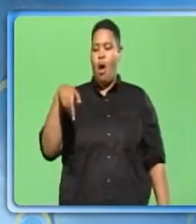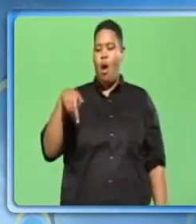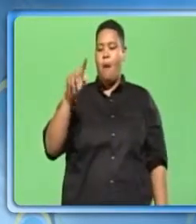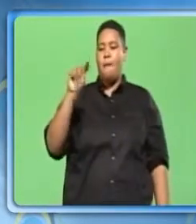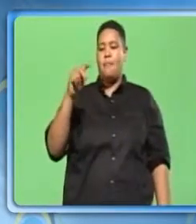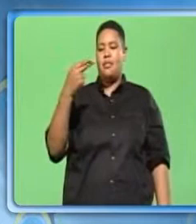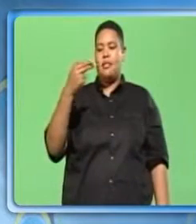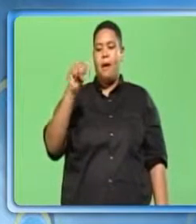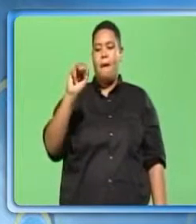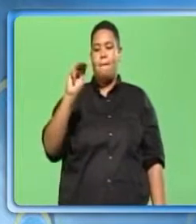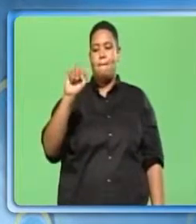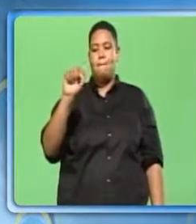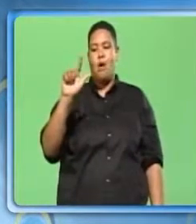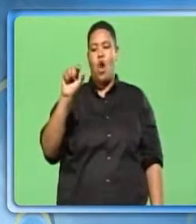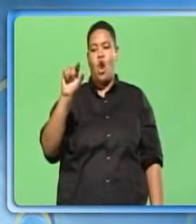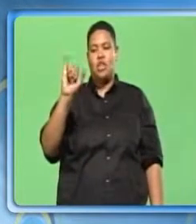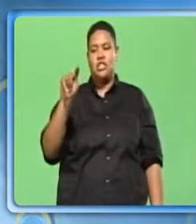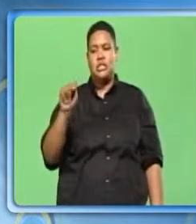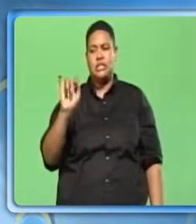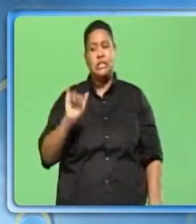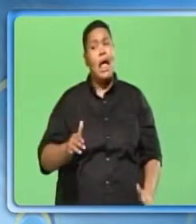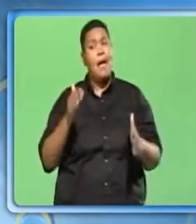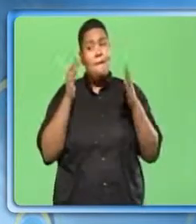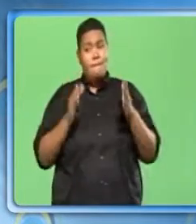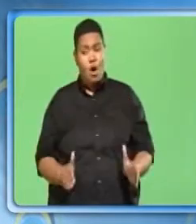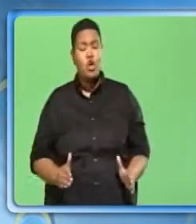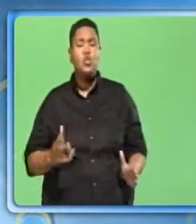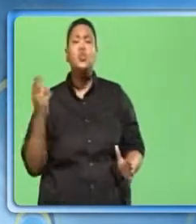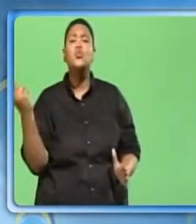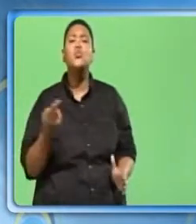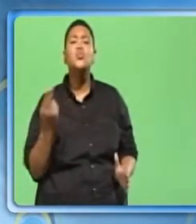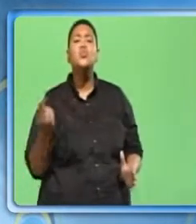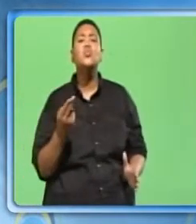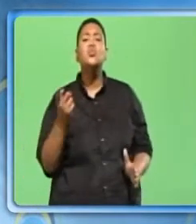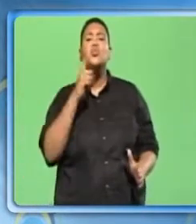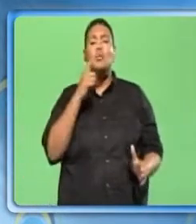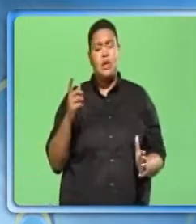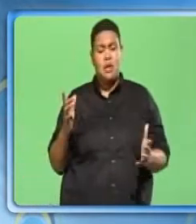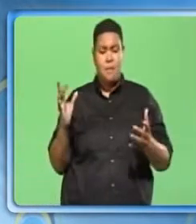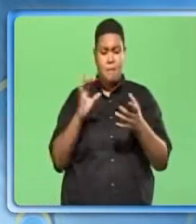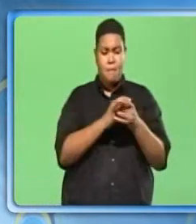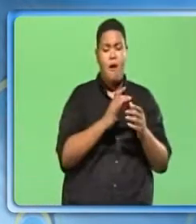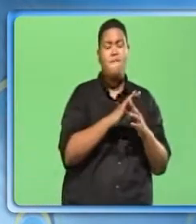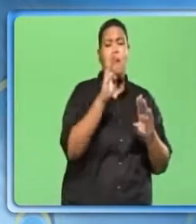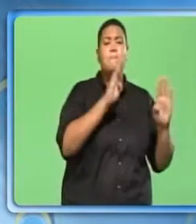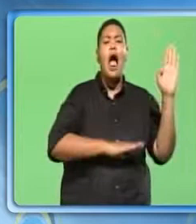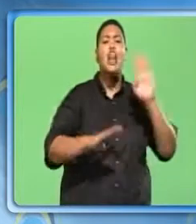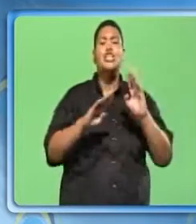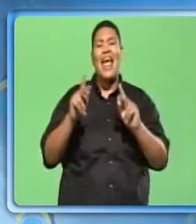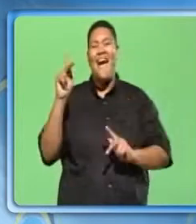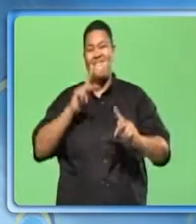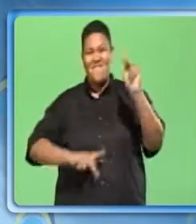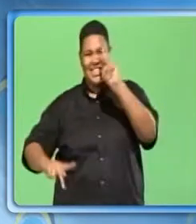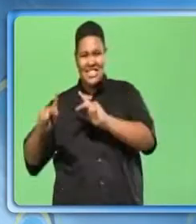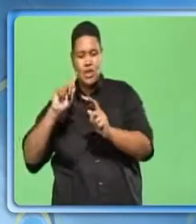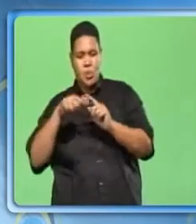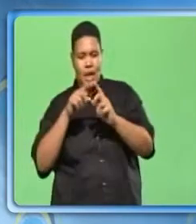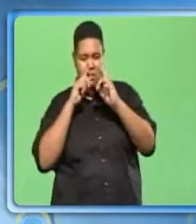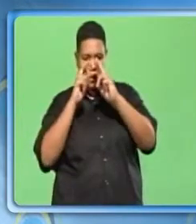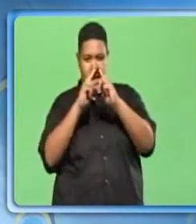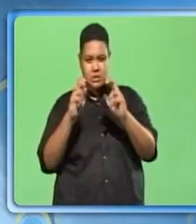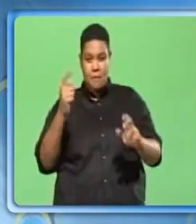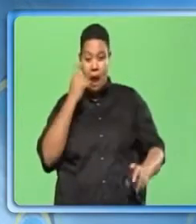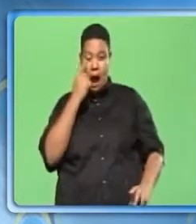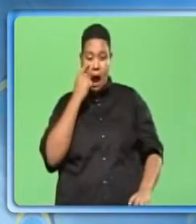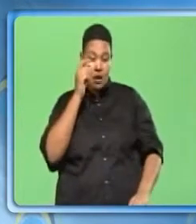Ophthalmologist. The ophthalmologist uses a combination of biology and physics when they examine the